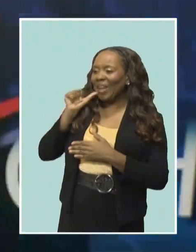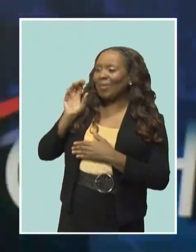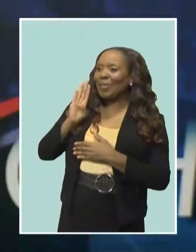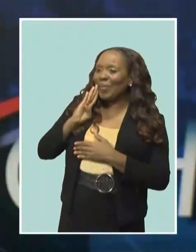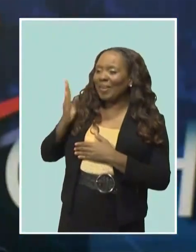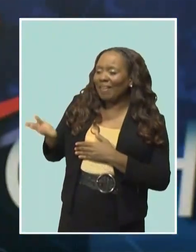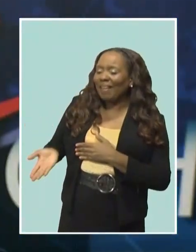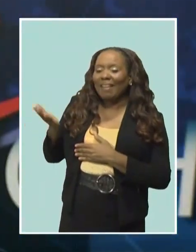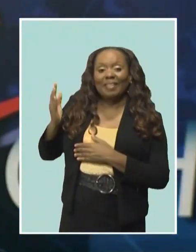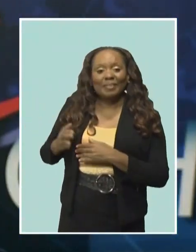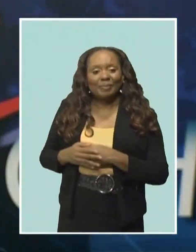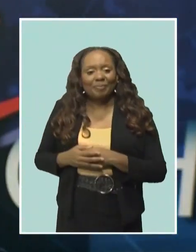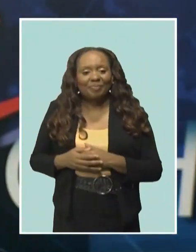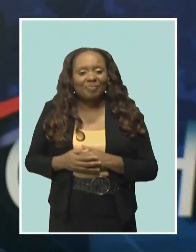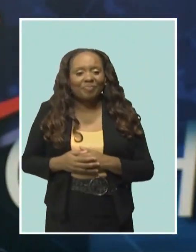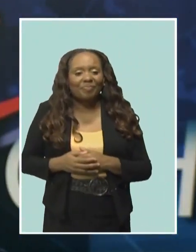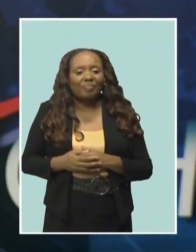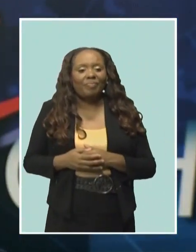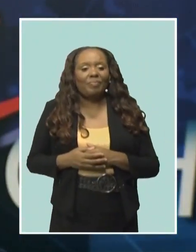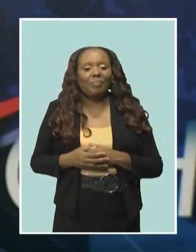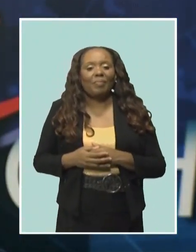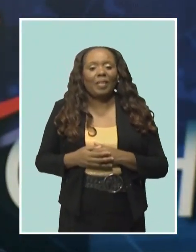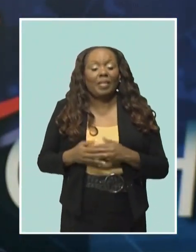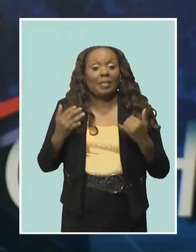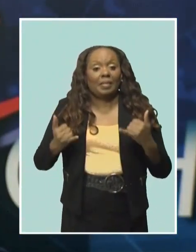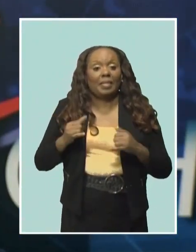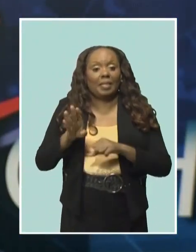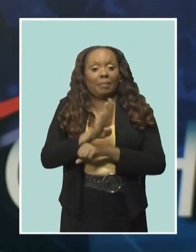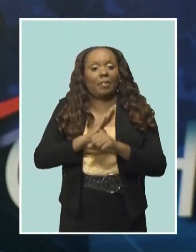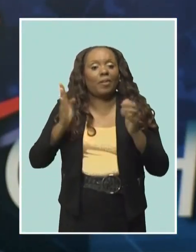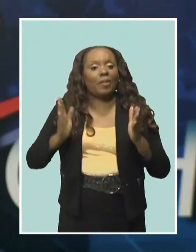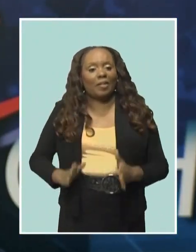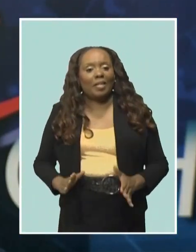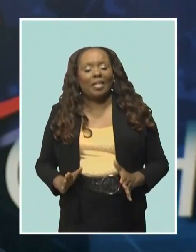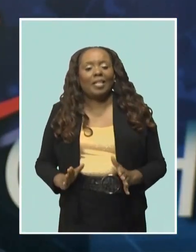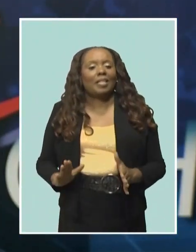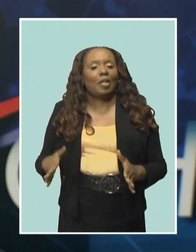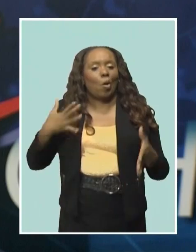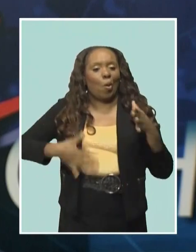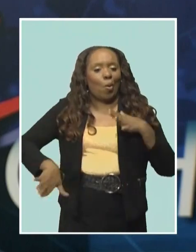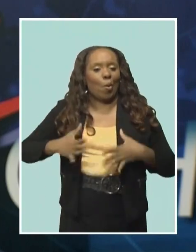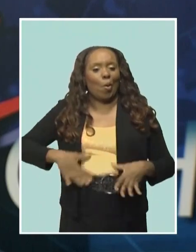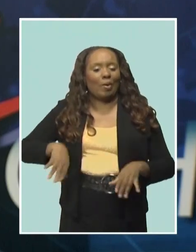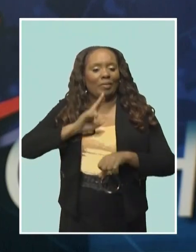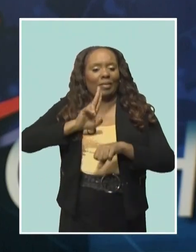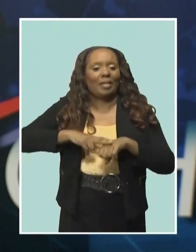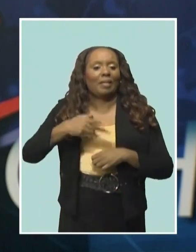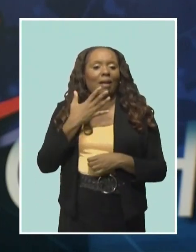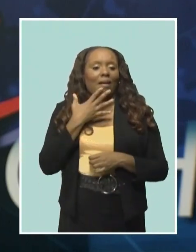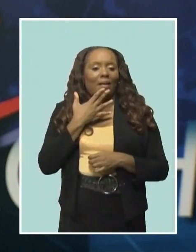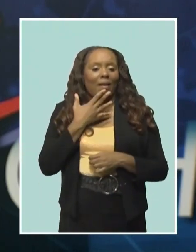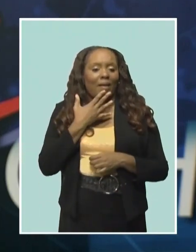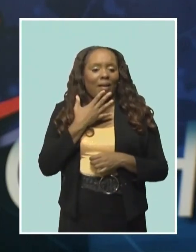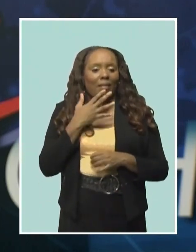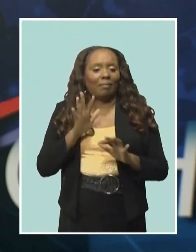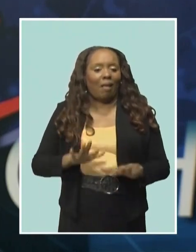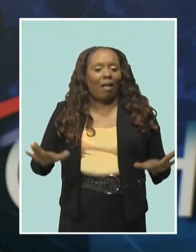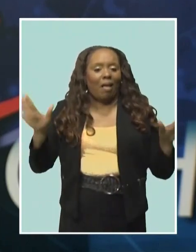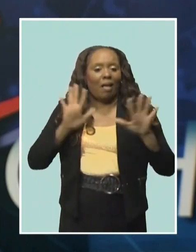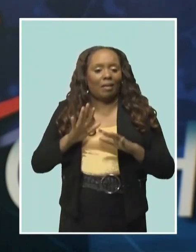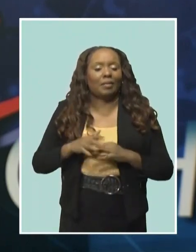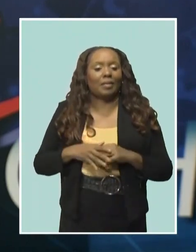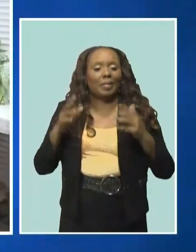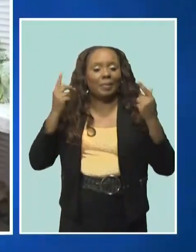Oval. In related news, Barbadians heeded the call today and turned out in their national colours across the length and breadth of the